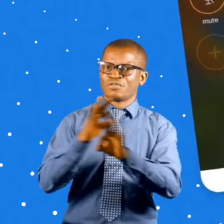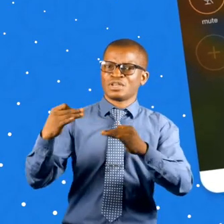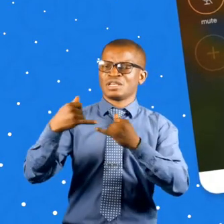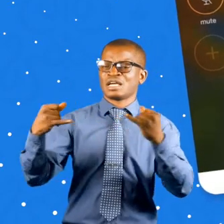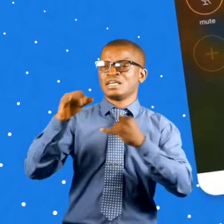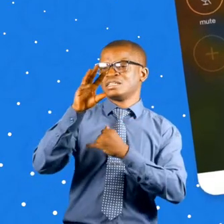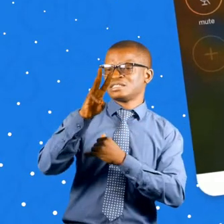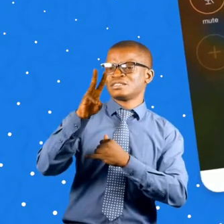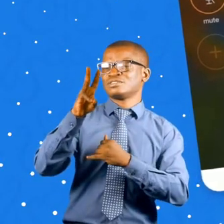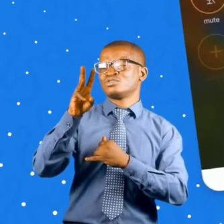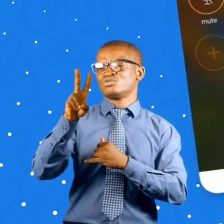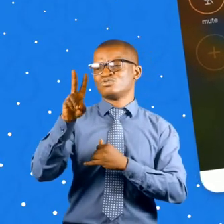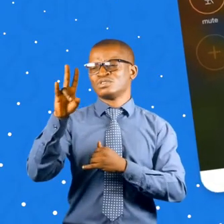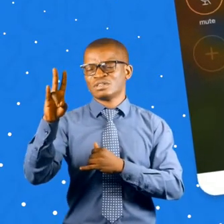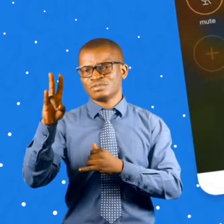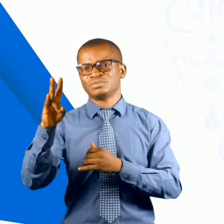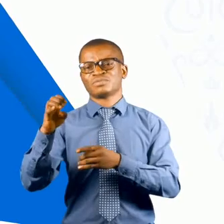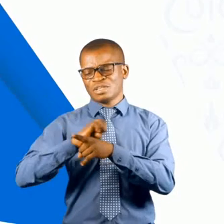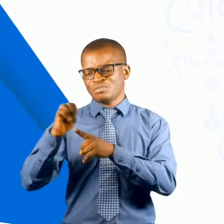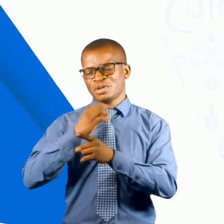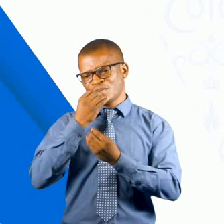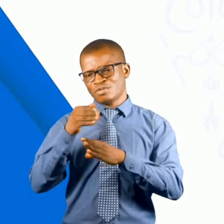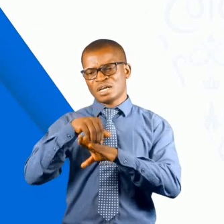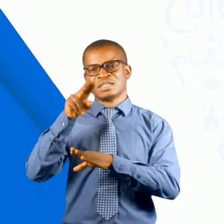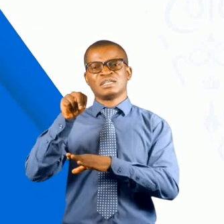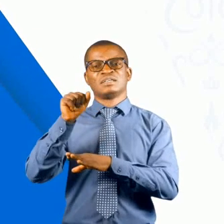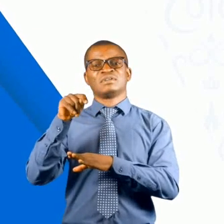0703-000203 or the short code 627, or email us